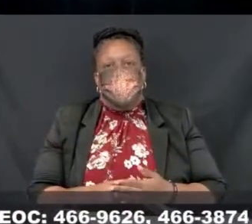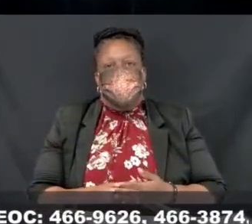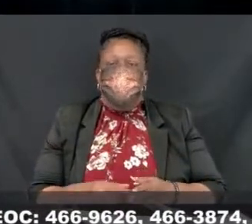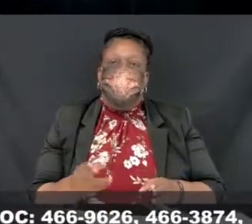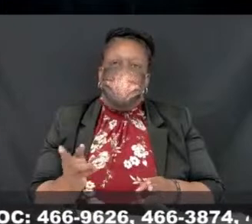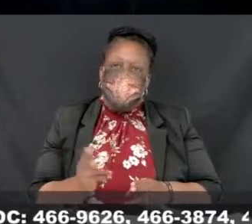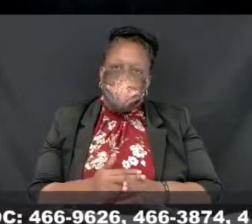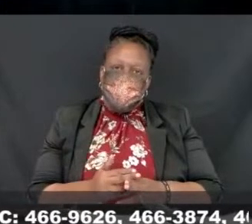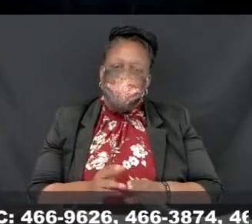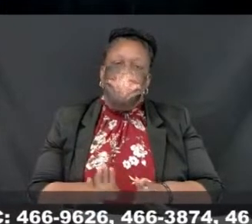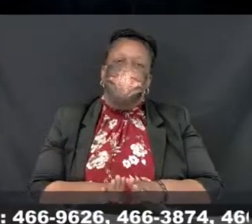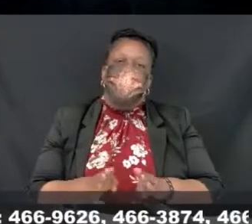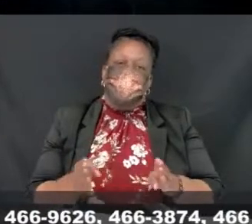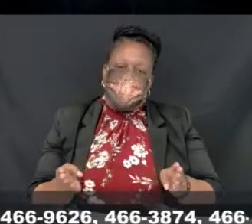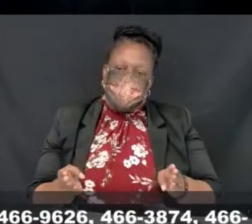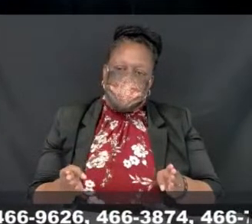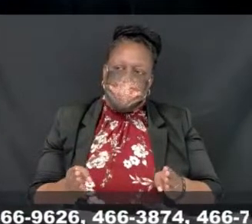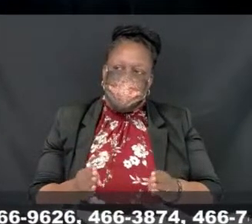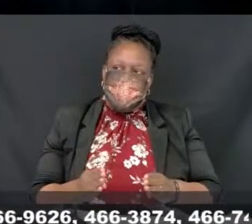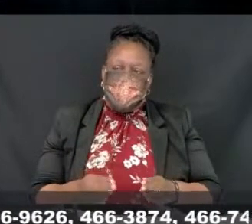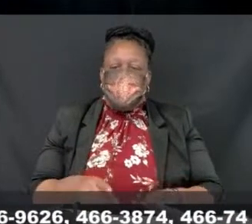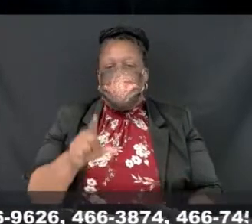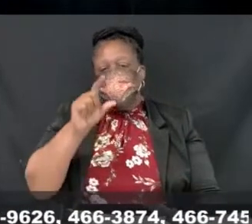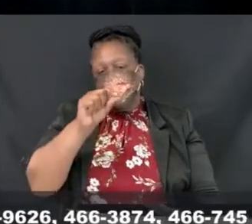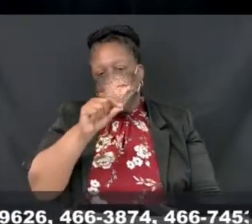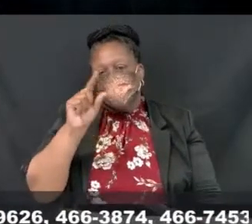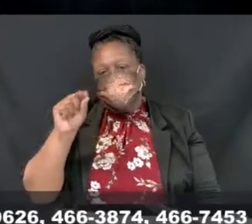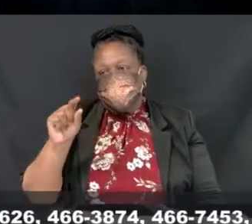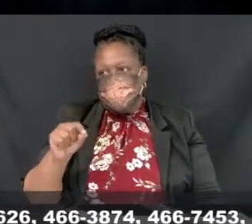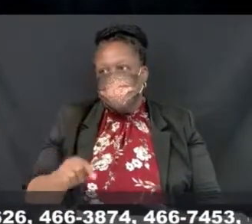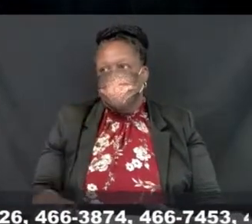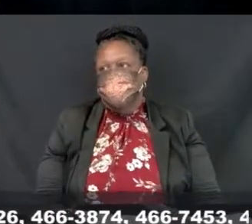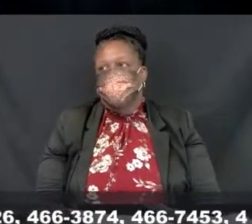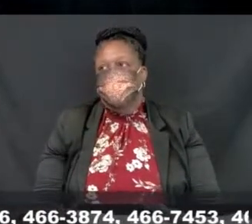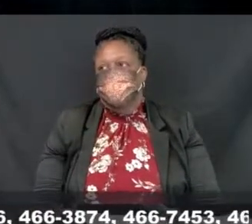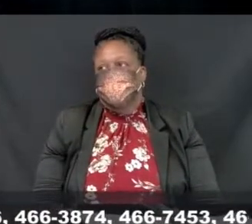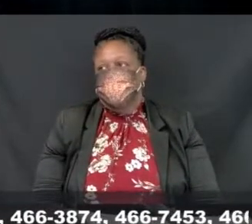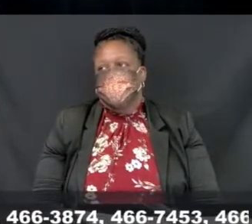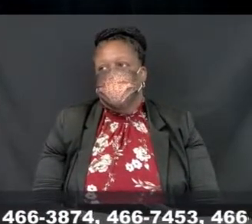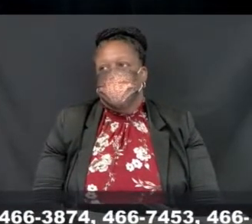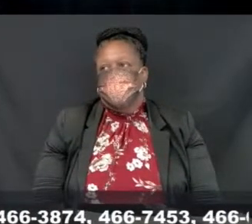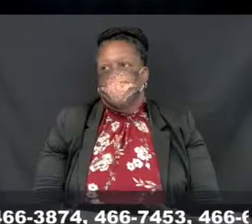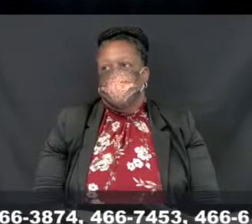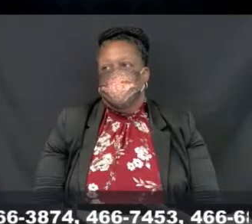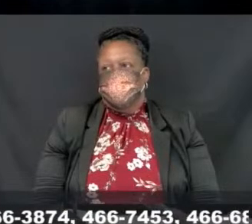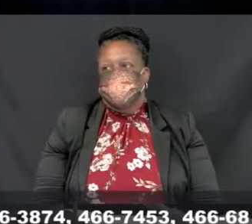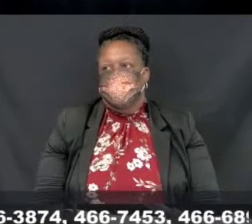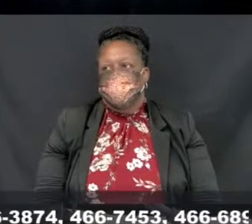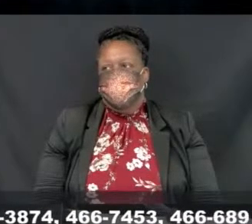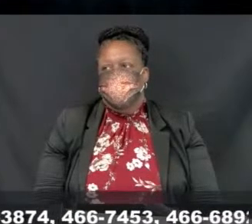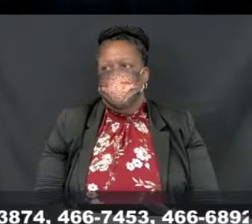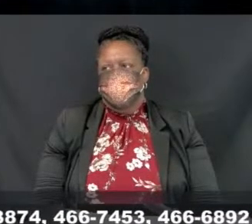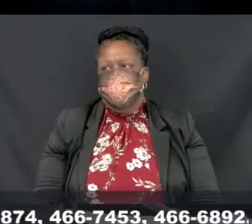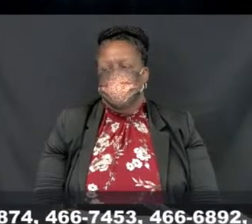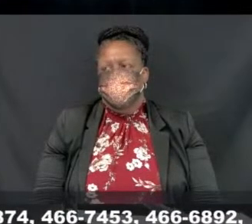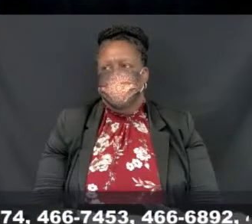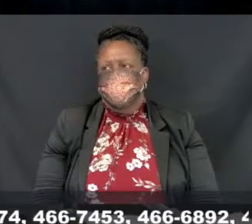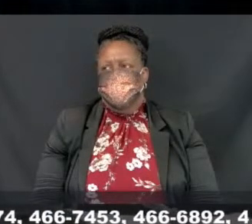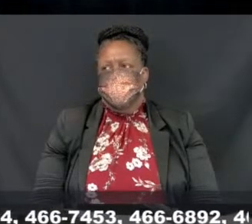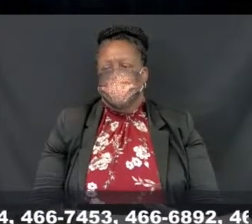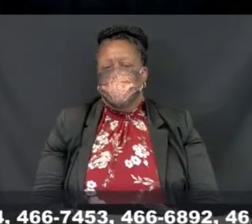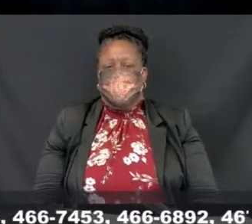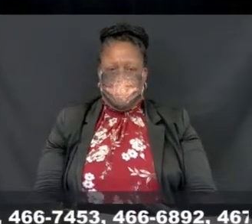health surveillance. And guess what? In 2020, what did we have? Some major activities. General elections. We prepared for the